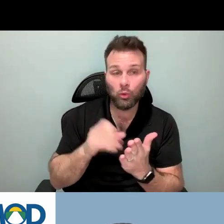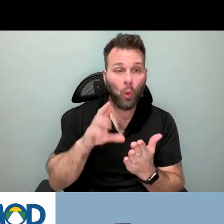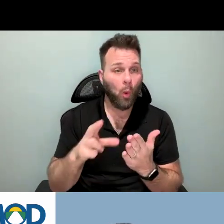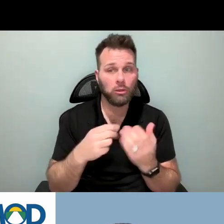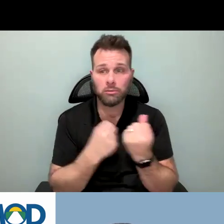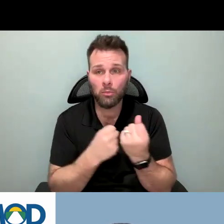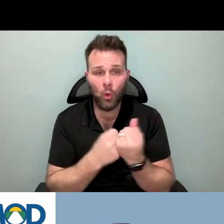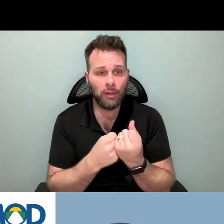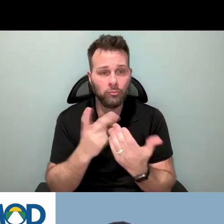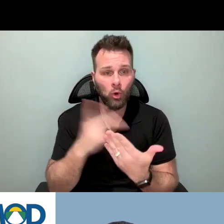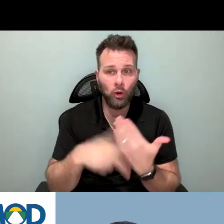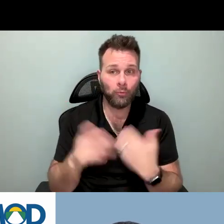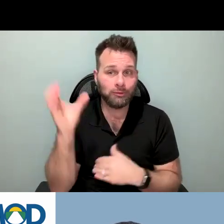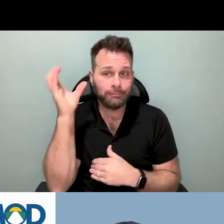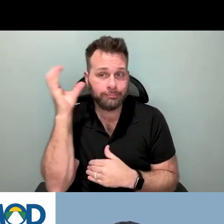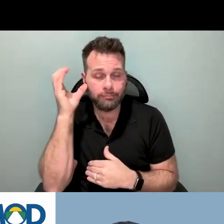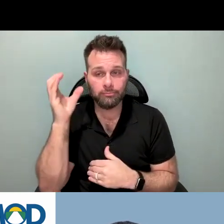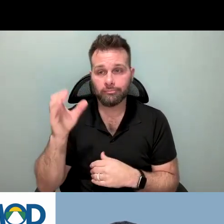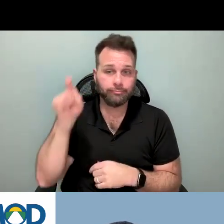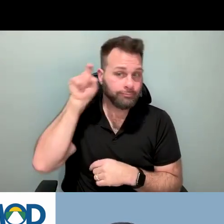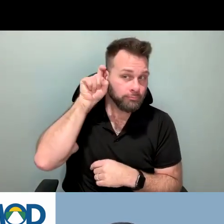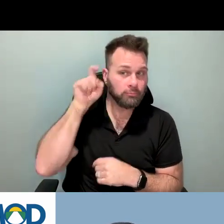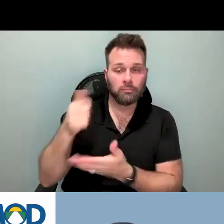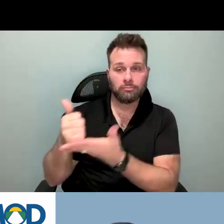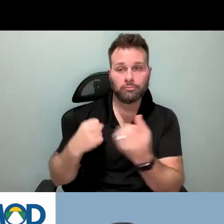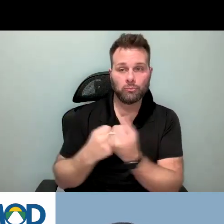listening technology to the local residents.